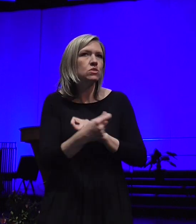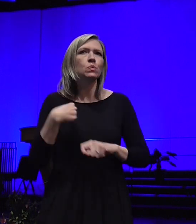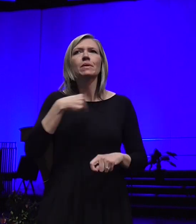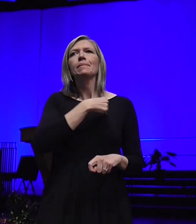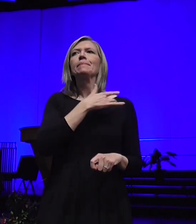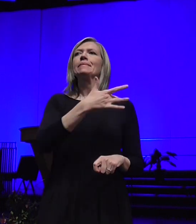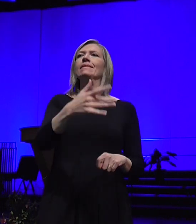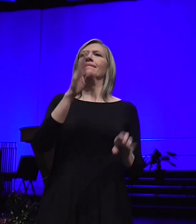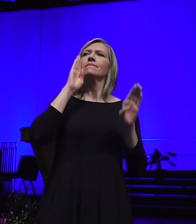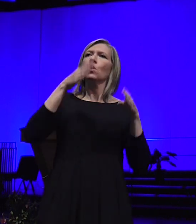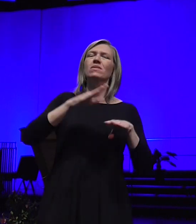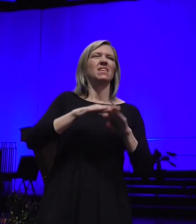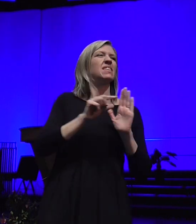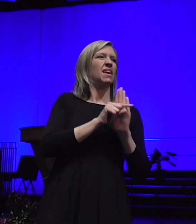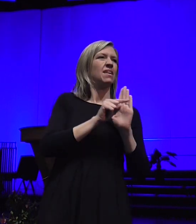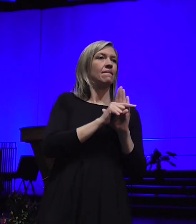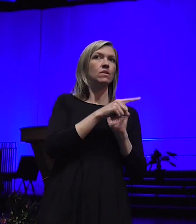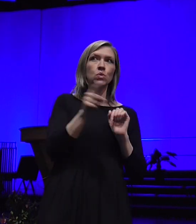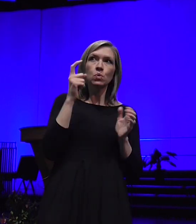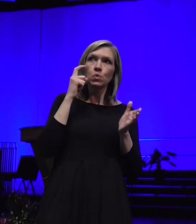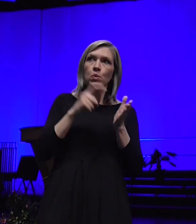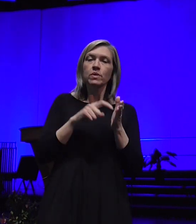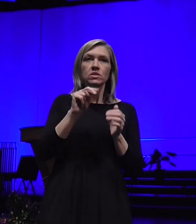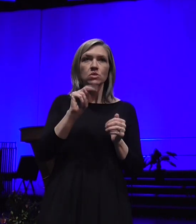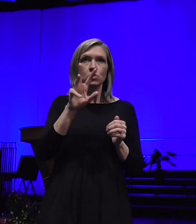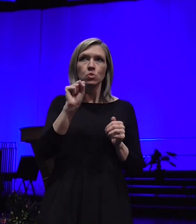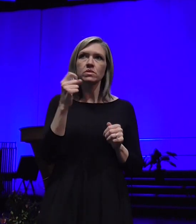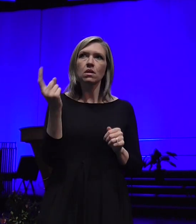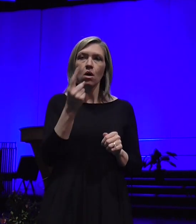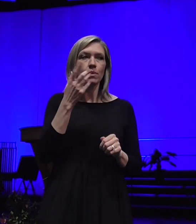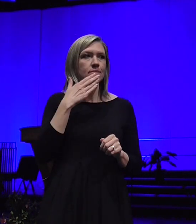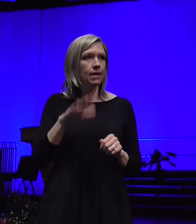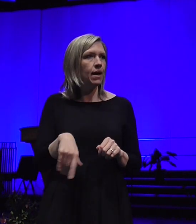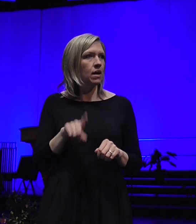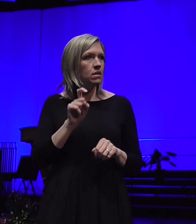negative. Has anybody ever noticed that the news is always bad?